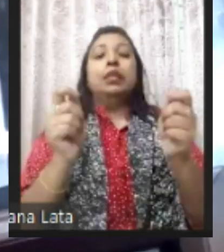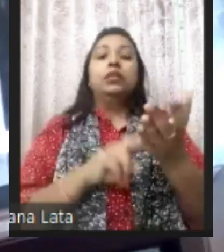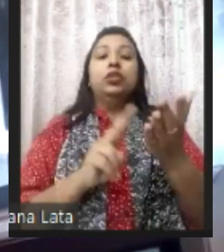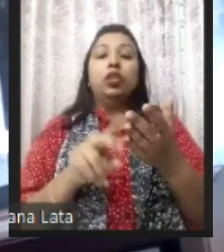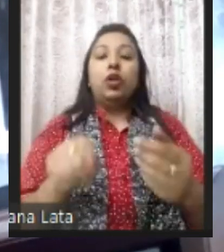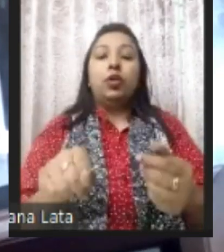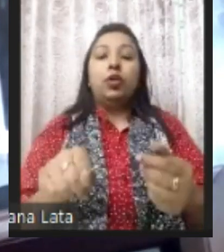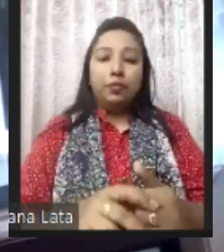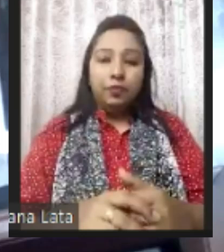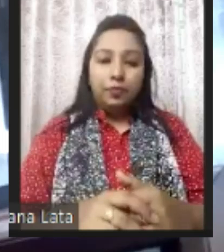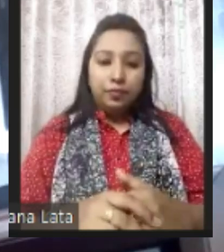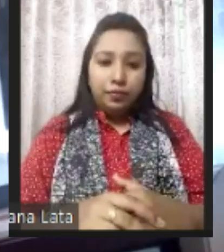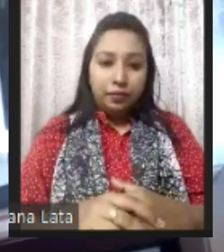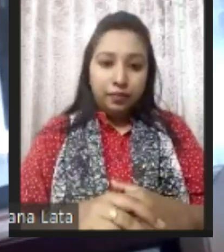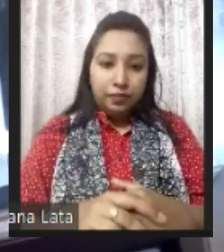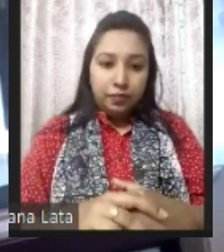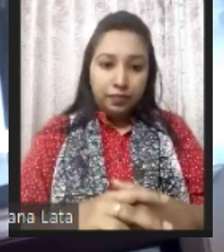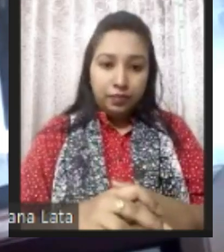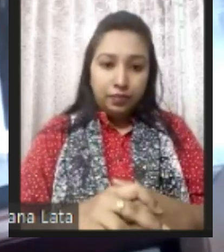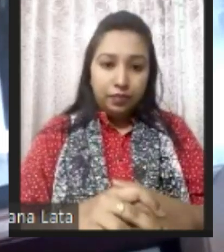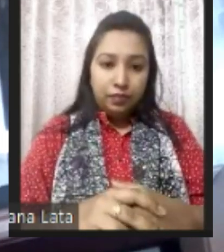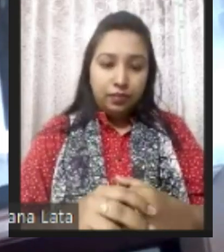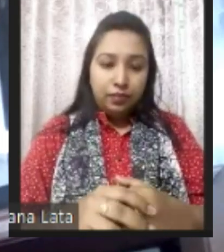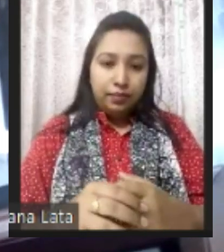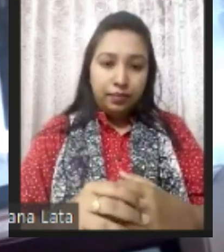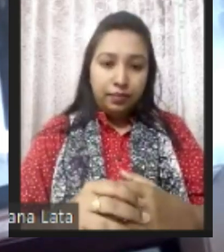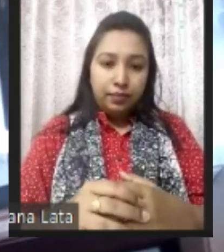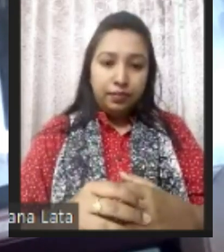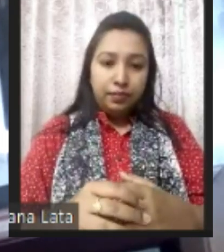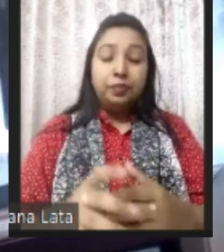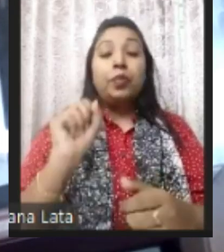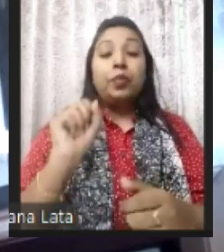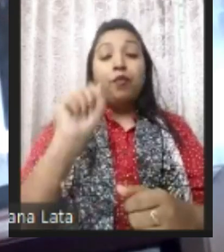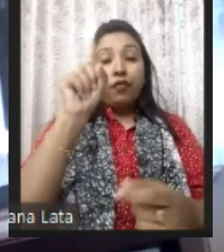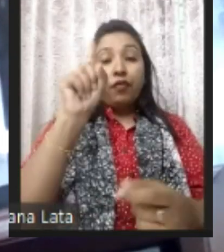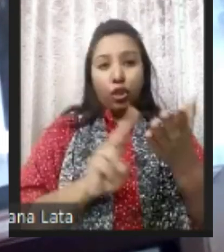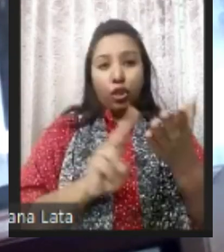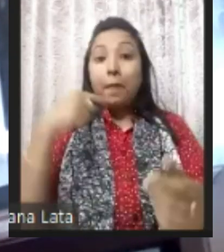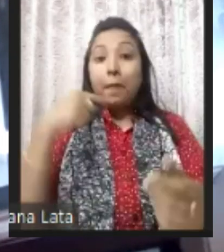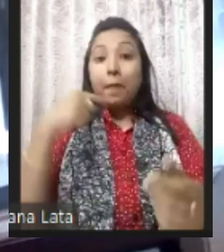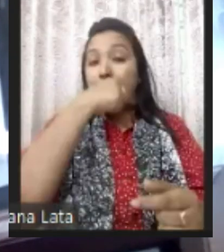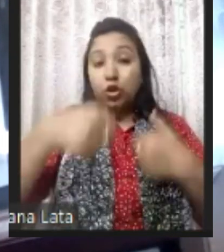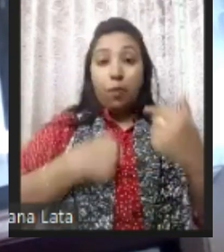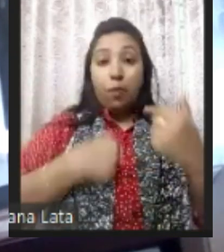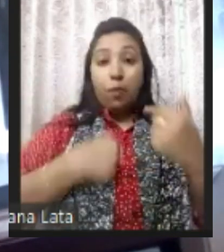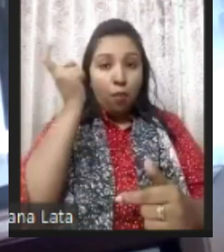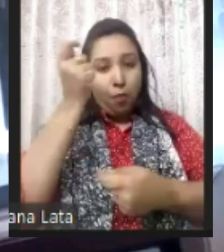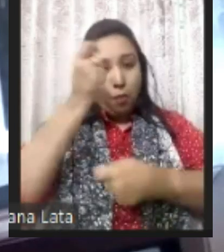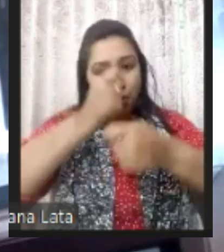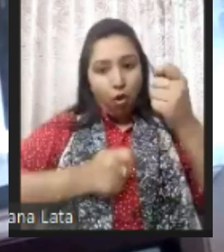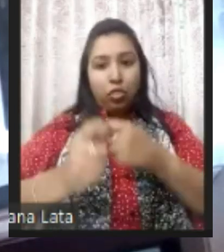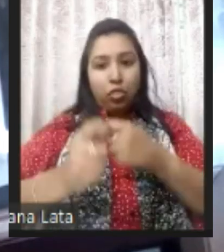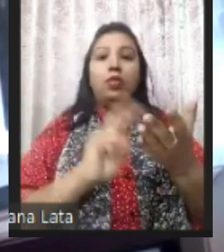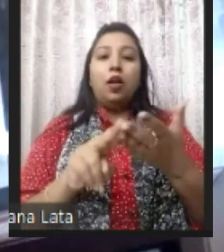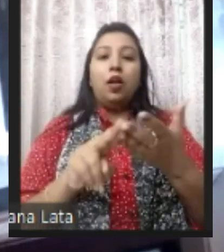of both technology and also in terms of mindset is also important. I guess we do really need to have those policies. And I would just like to highlight